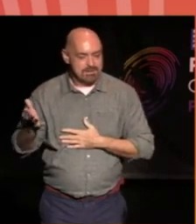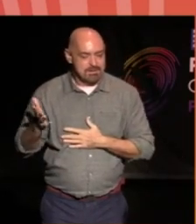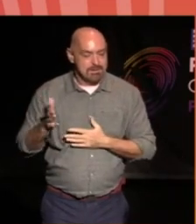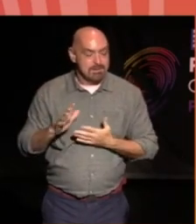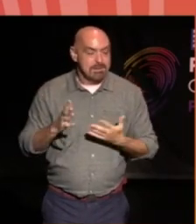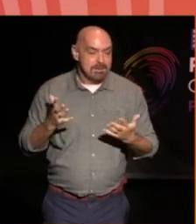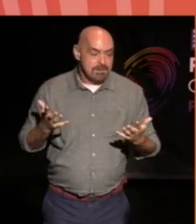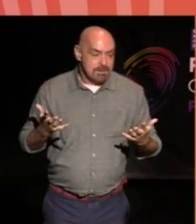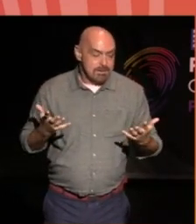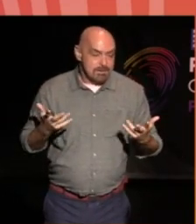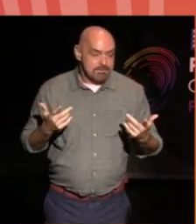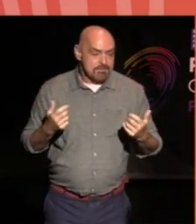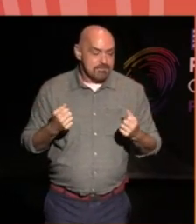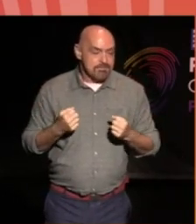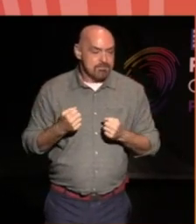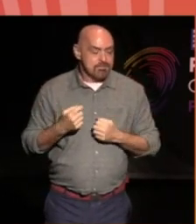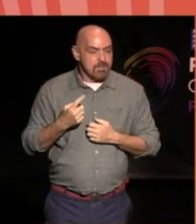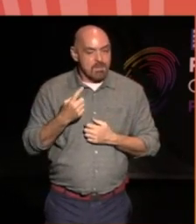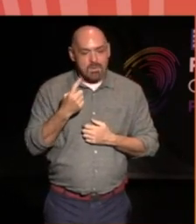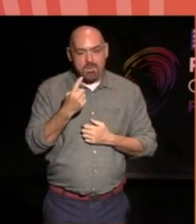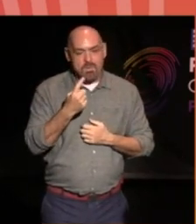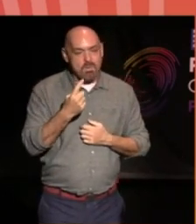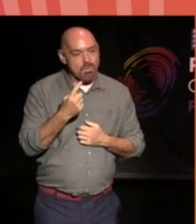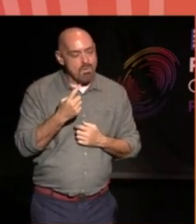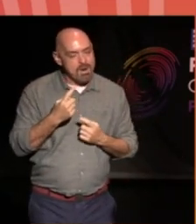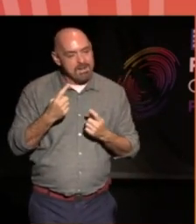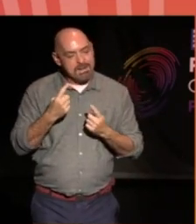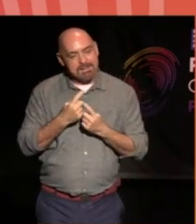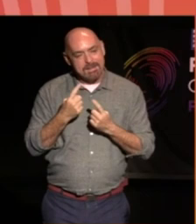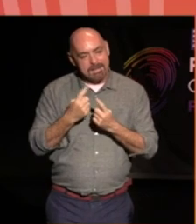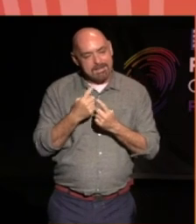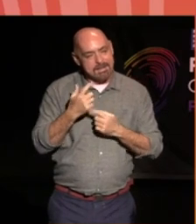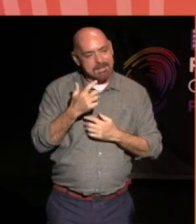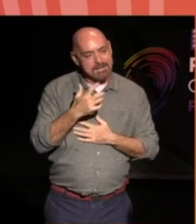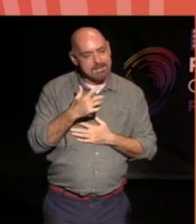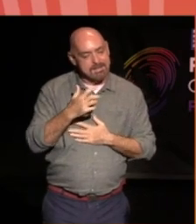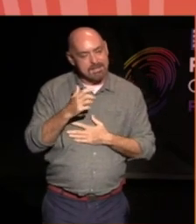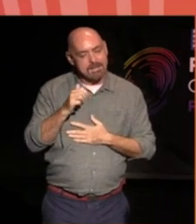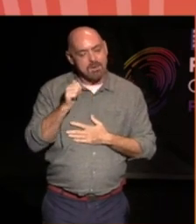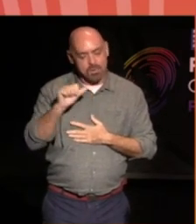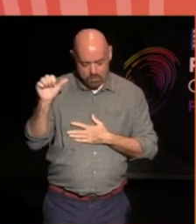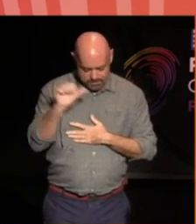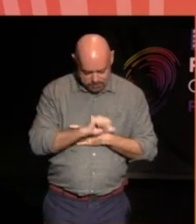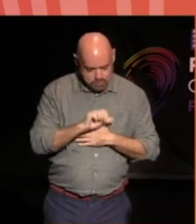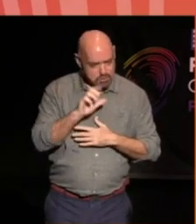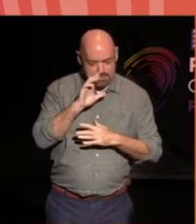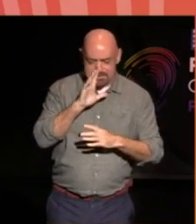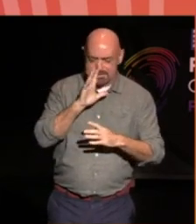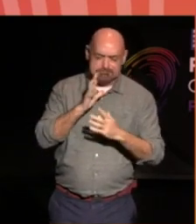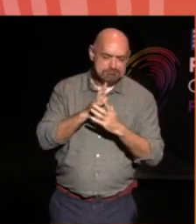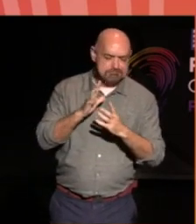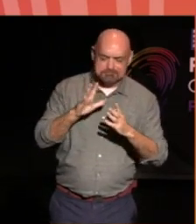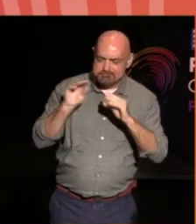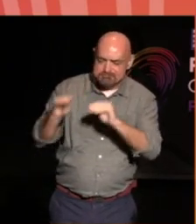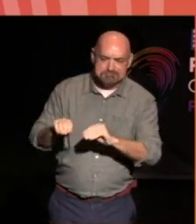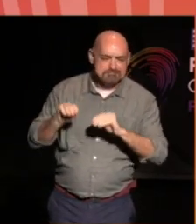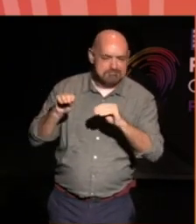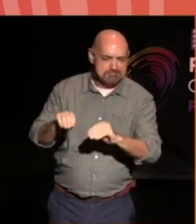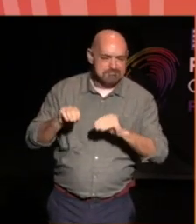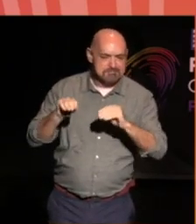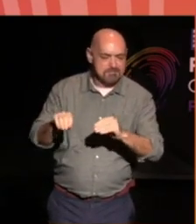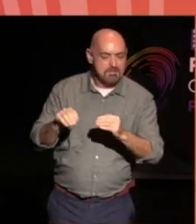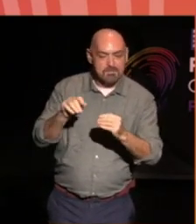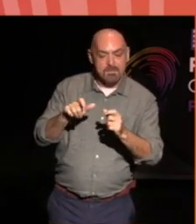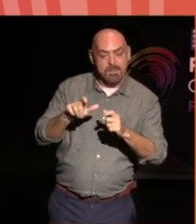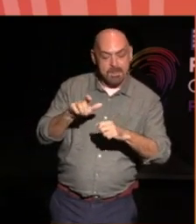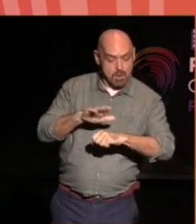mean, one of the things we should be doing as a nation right now is a massive investment in training people in the